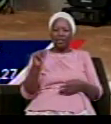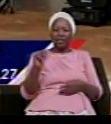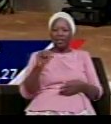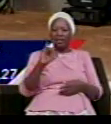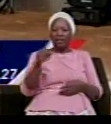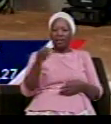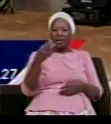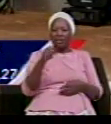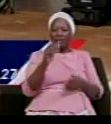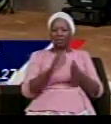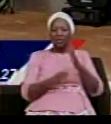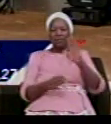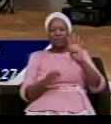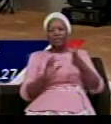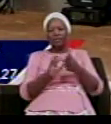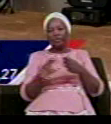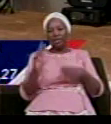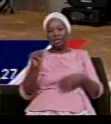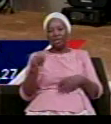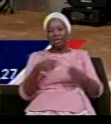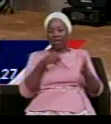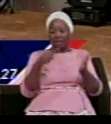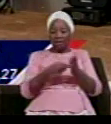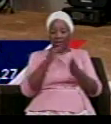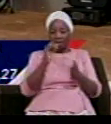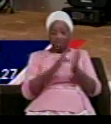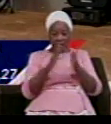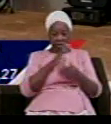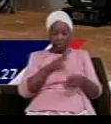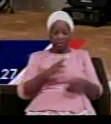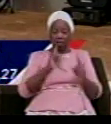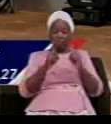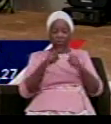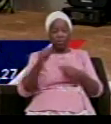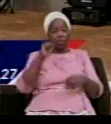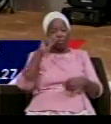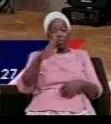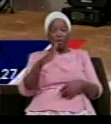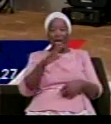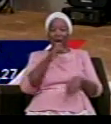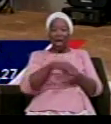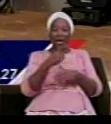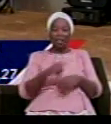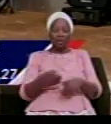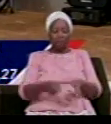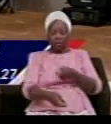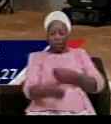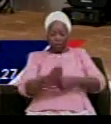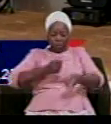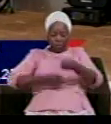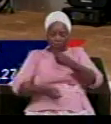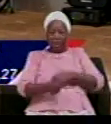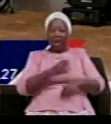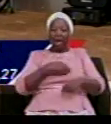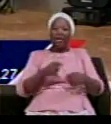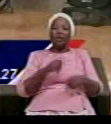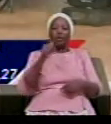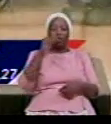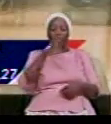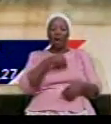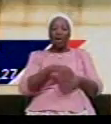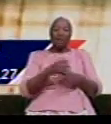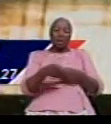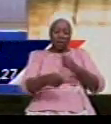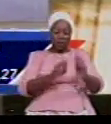chapter 4, verse 13, this is Jesus Christ talking to the woman at the well. And the woman at the well, you know,